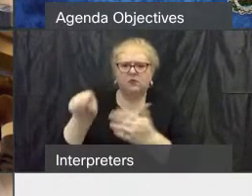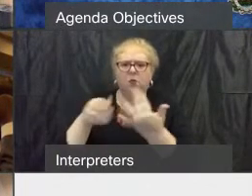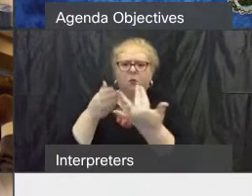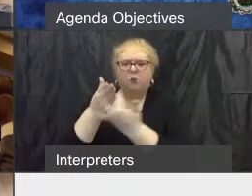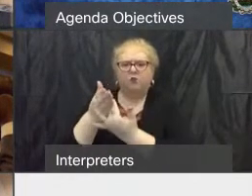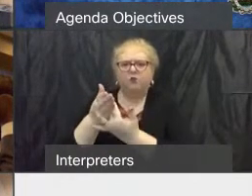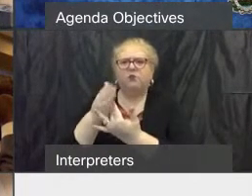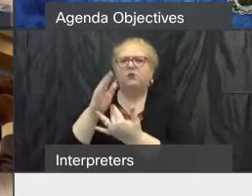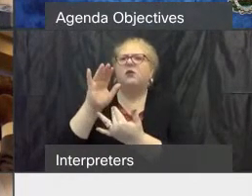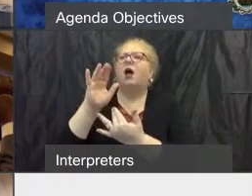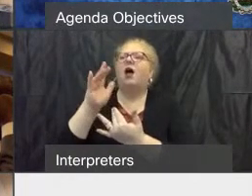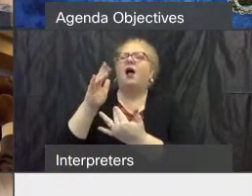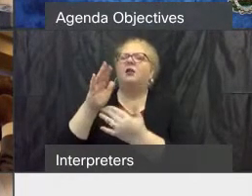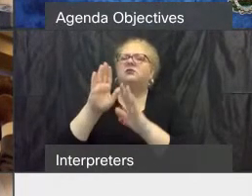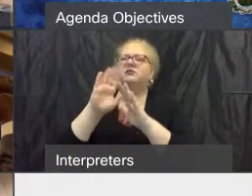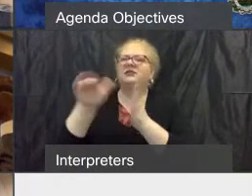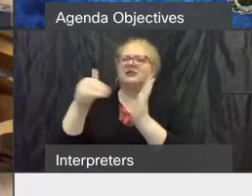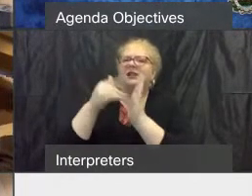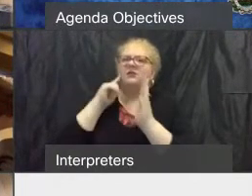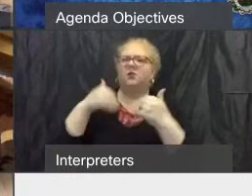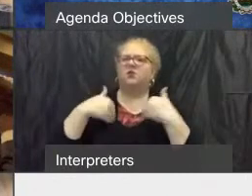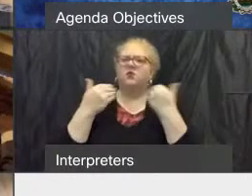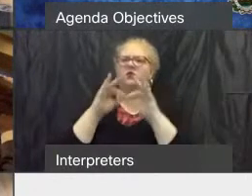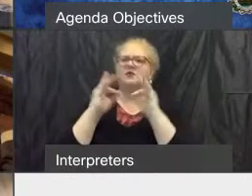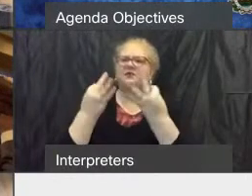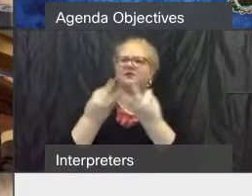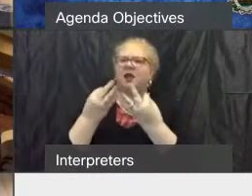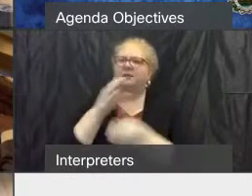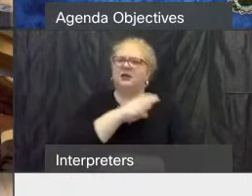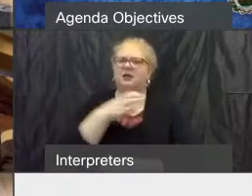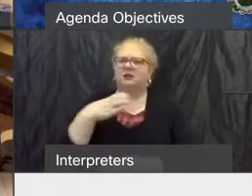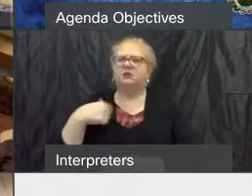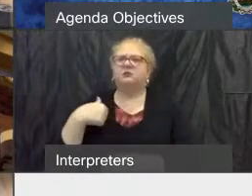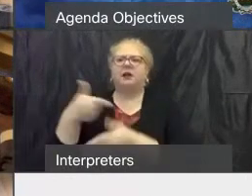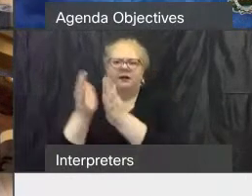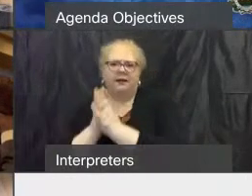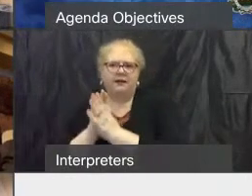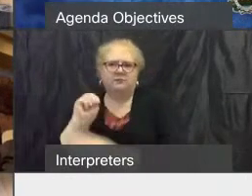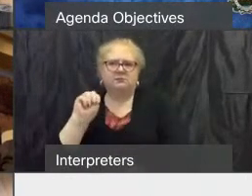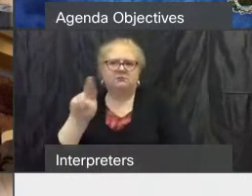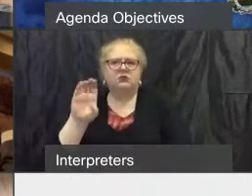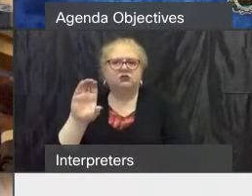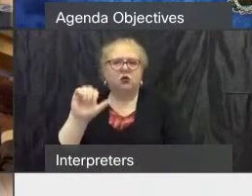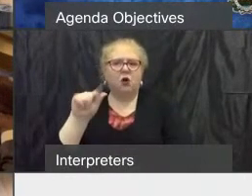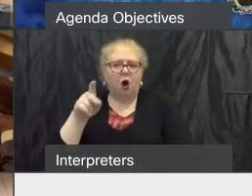Families Commission. And I asked Mr. Carpenter for a legal opinion regarding that.